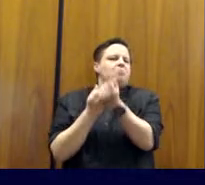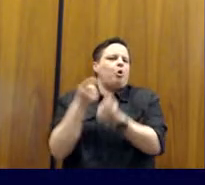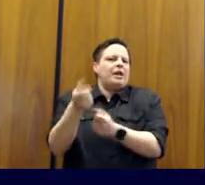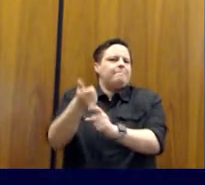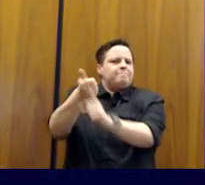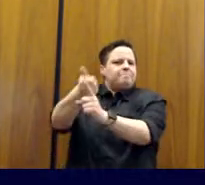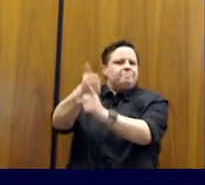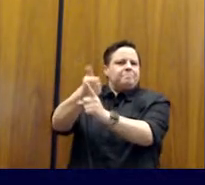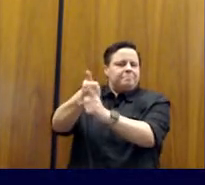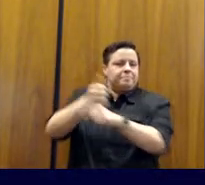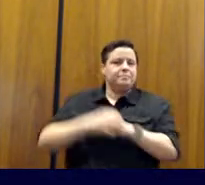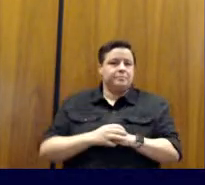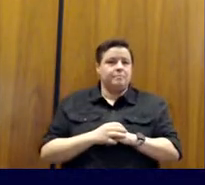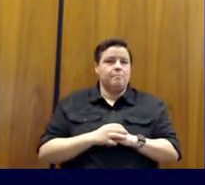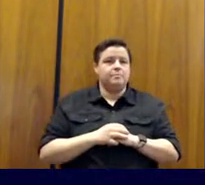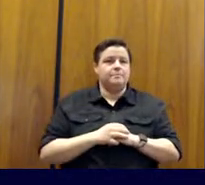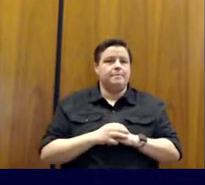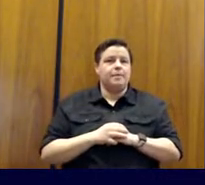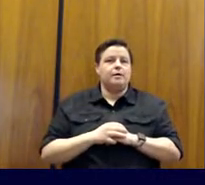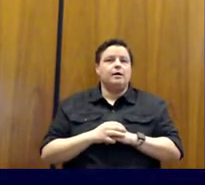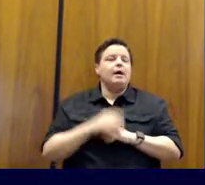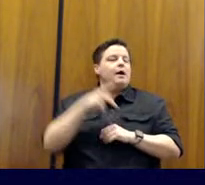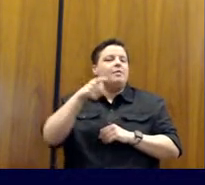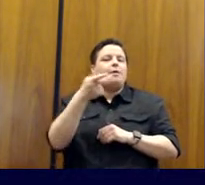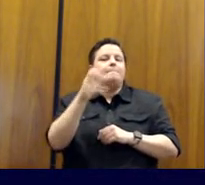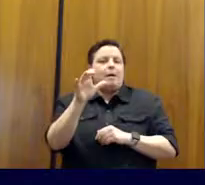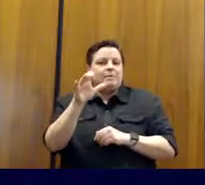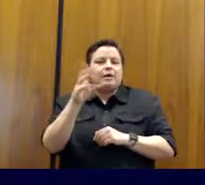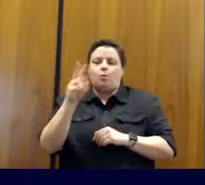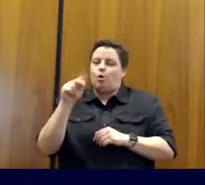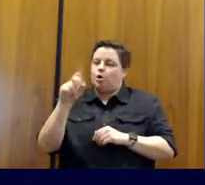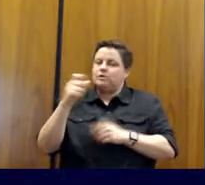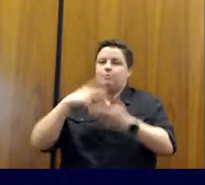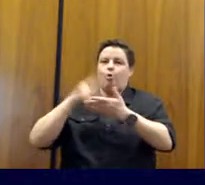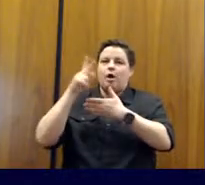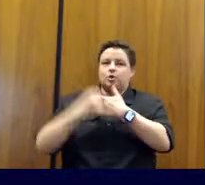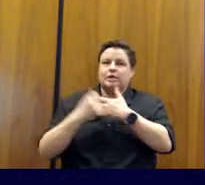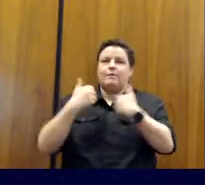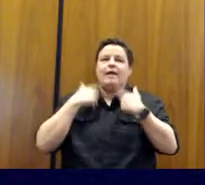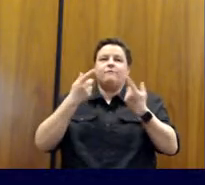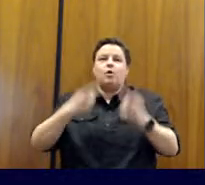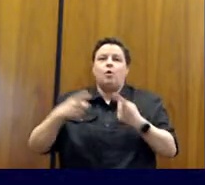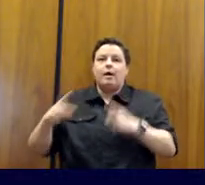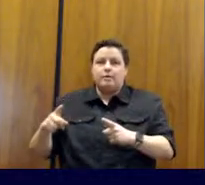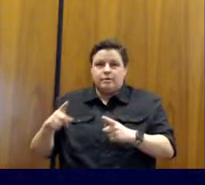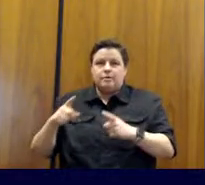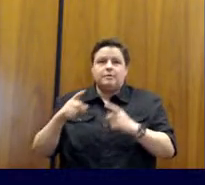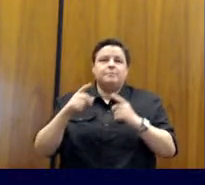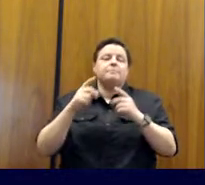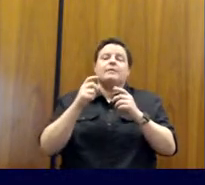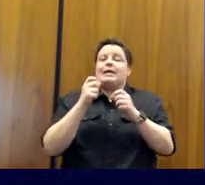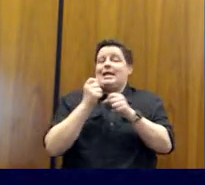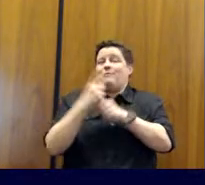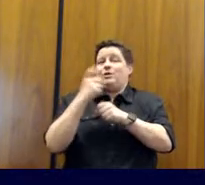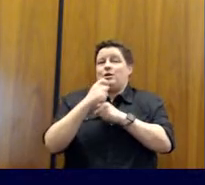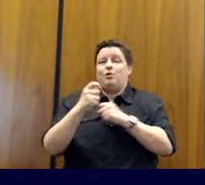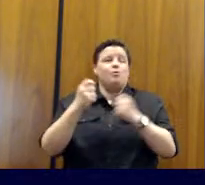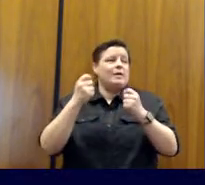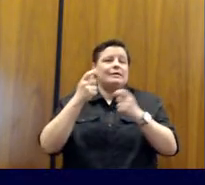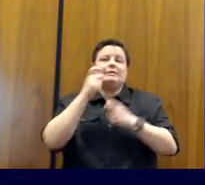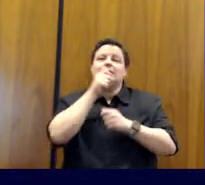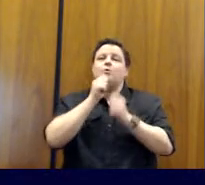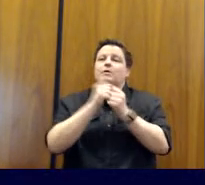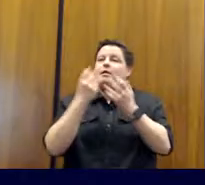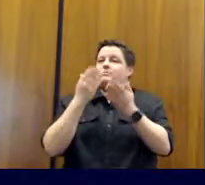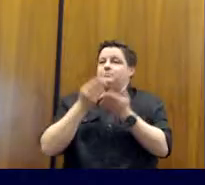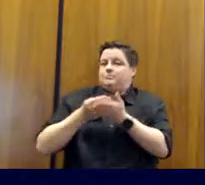have going on at any one time, I mean the public work projects we have going on are in the tons of millions every year. So I'm going